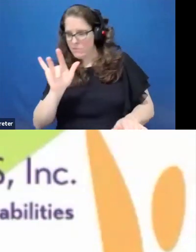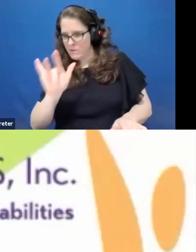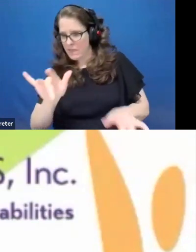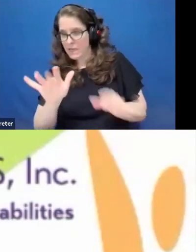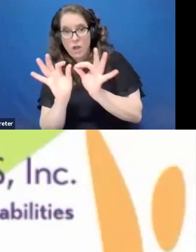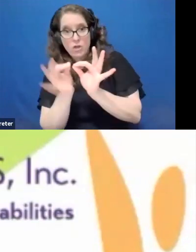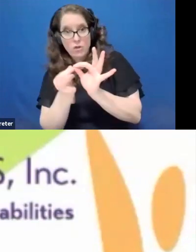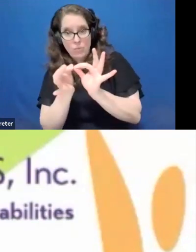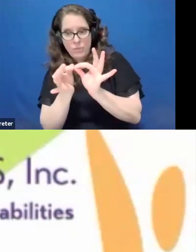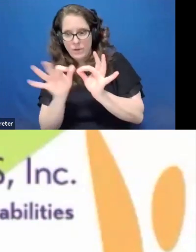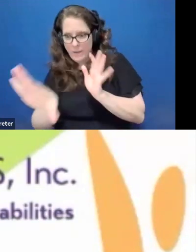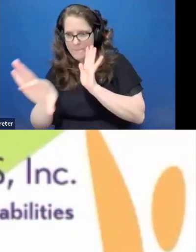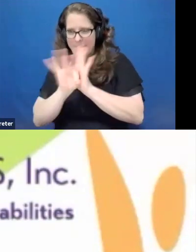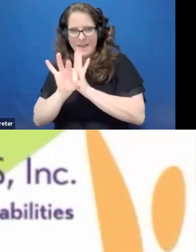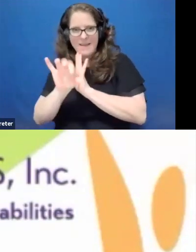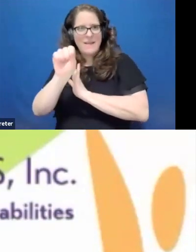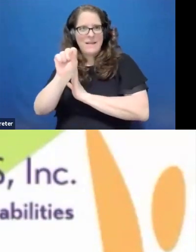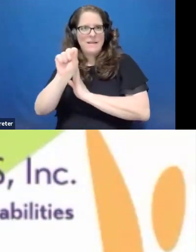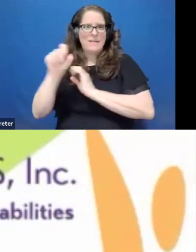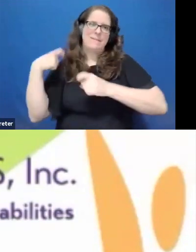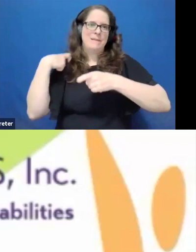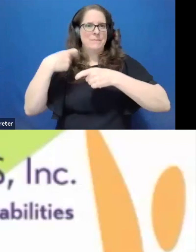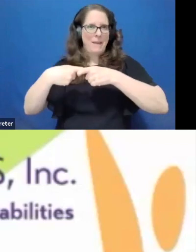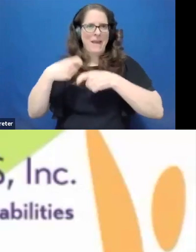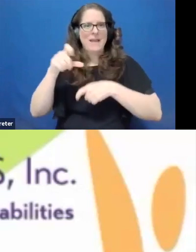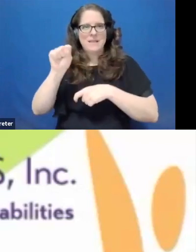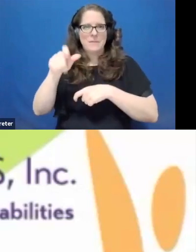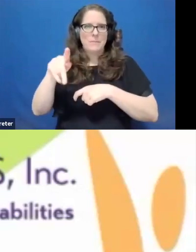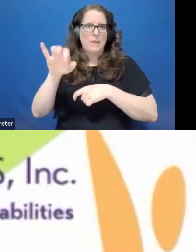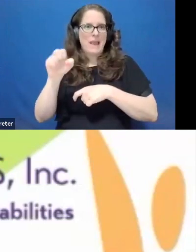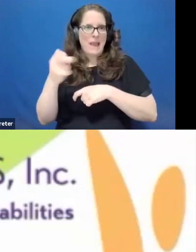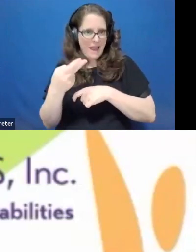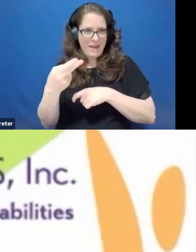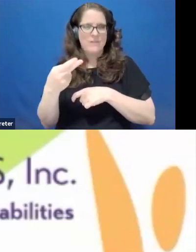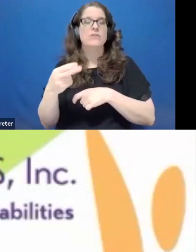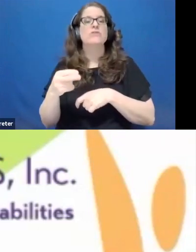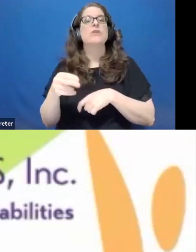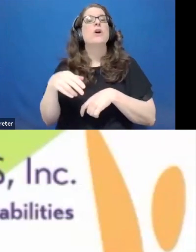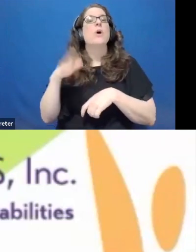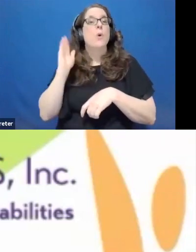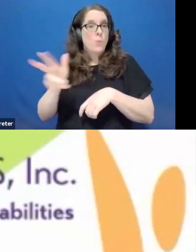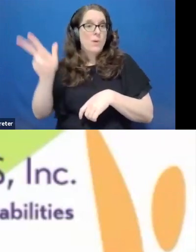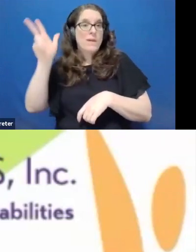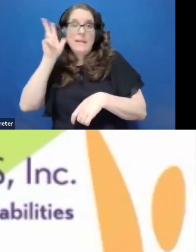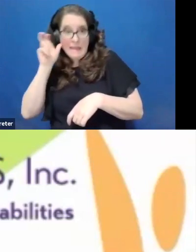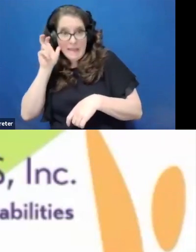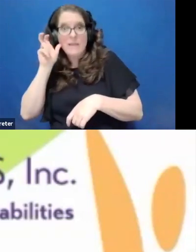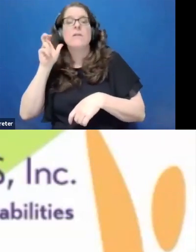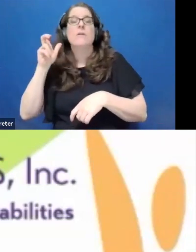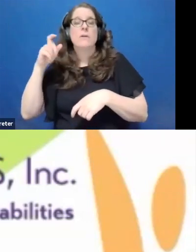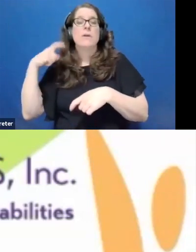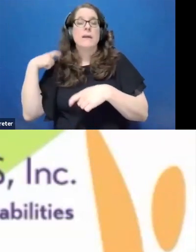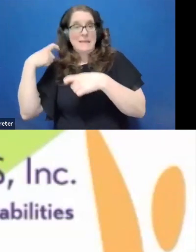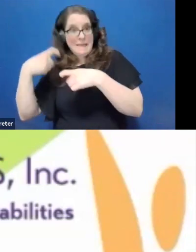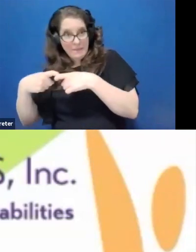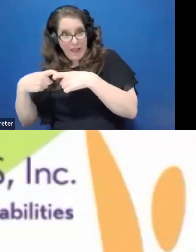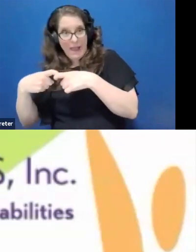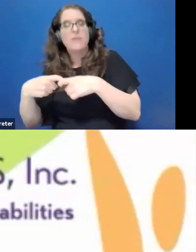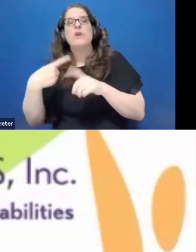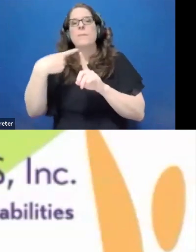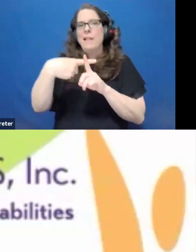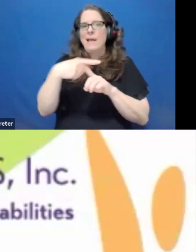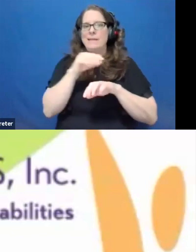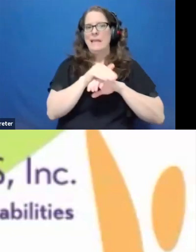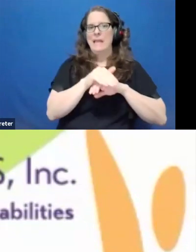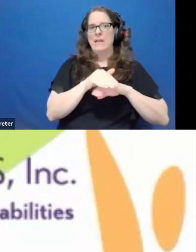the Spanish channel. Participants in a language channel will hear the translated audio and also the original audio at a lower